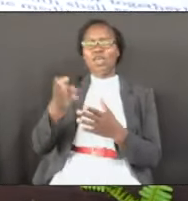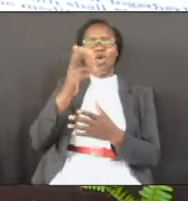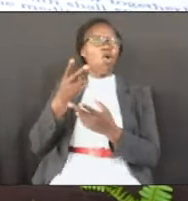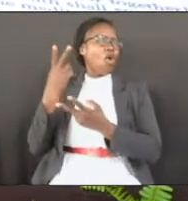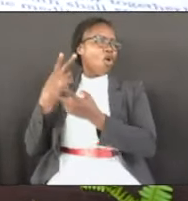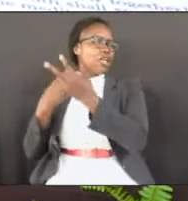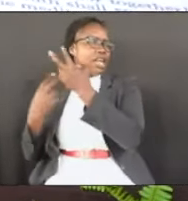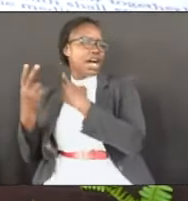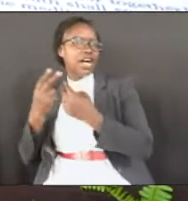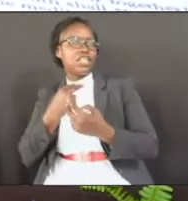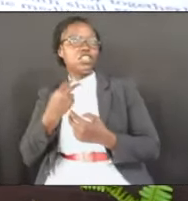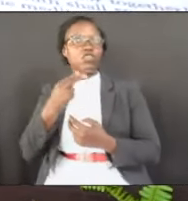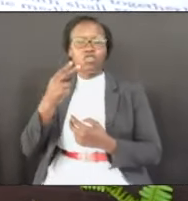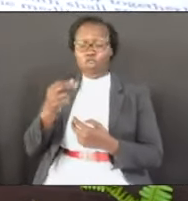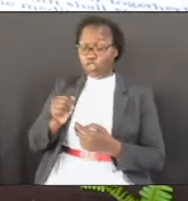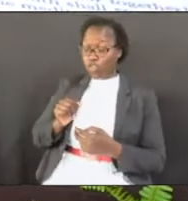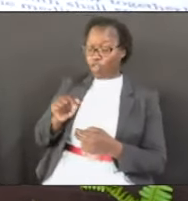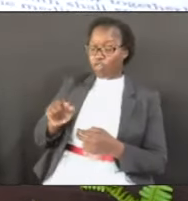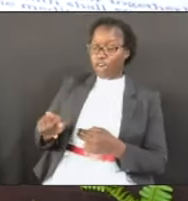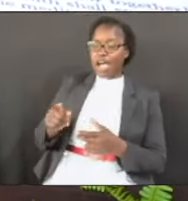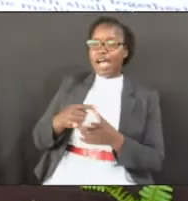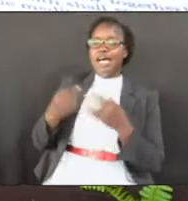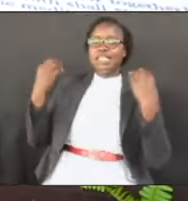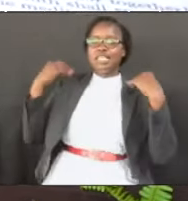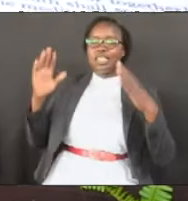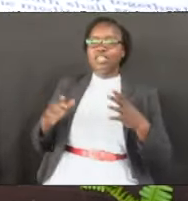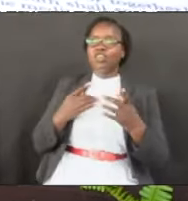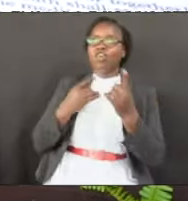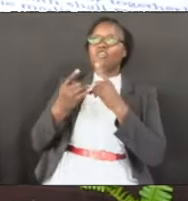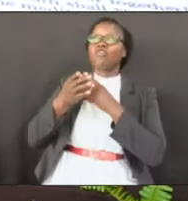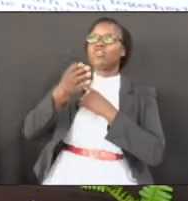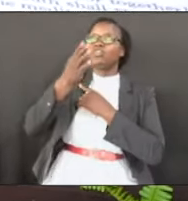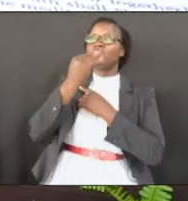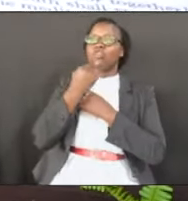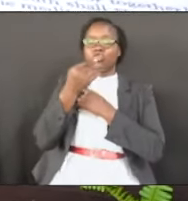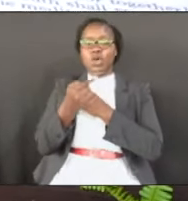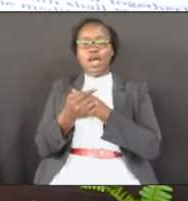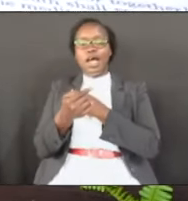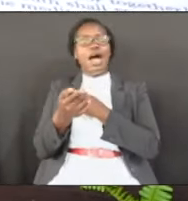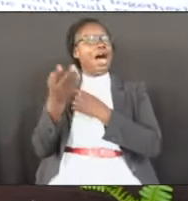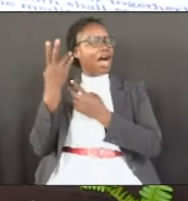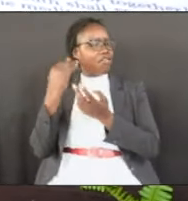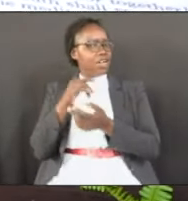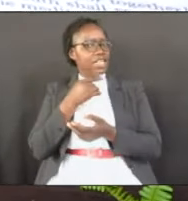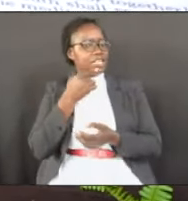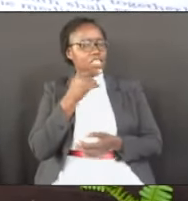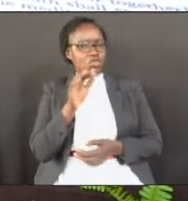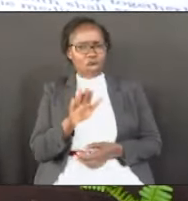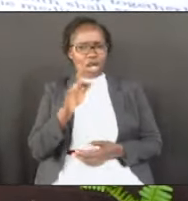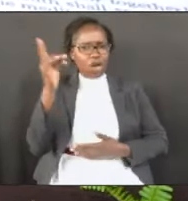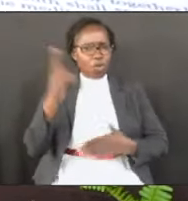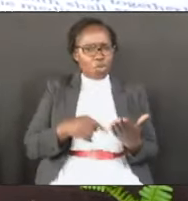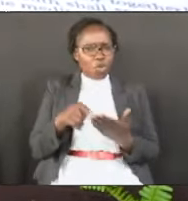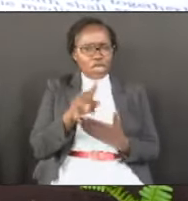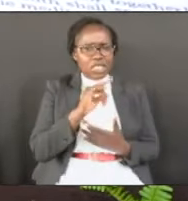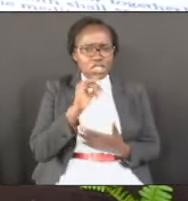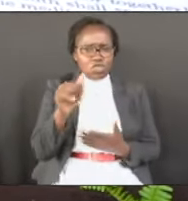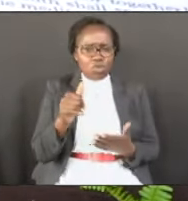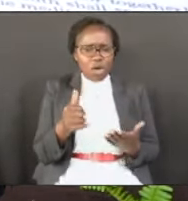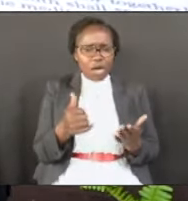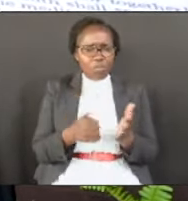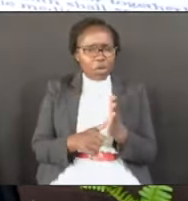the voice of the Lord. Then the angel of God called to Hagar out of heaven and said to her, "What ails you,